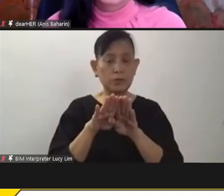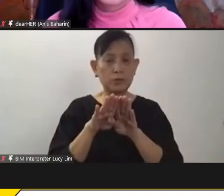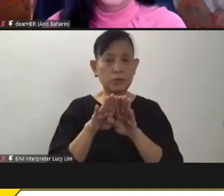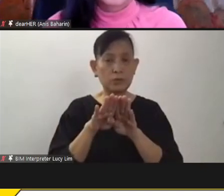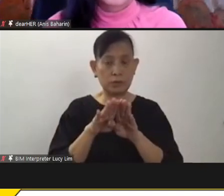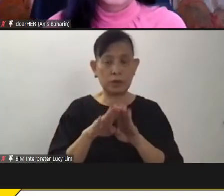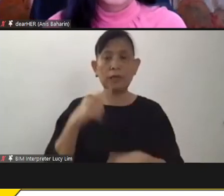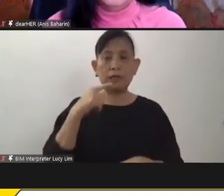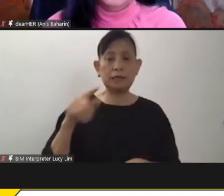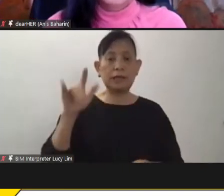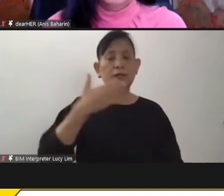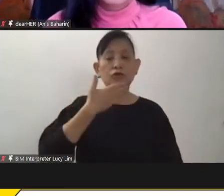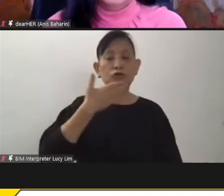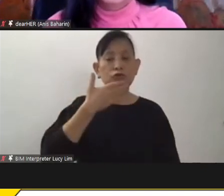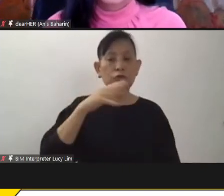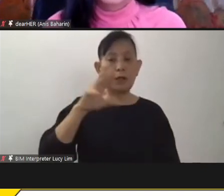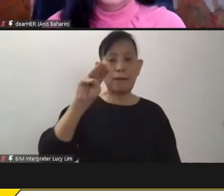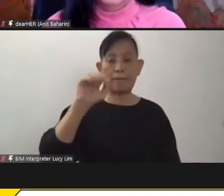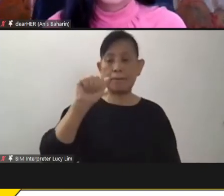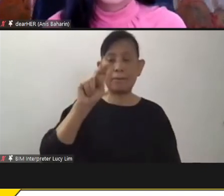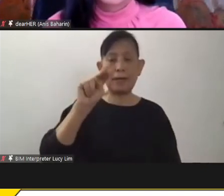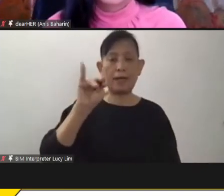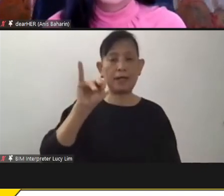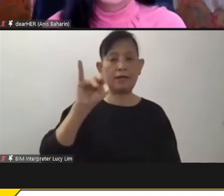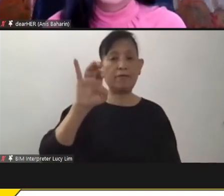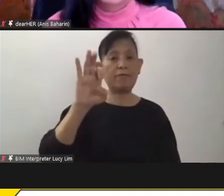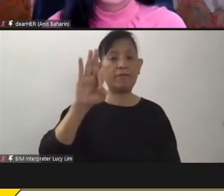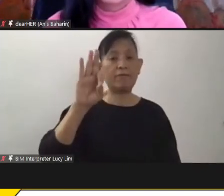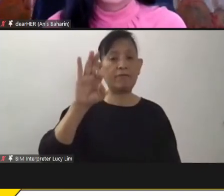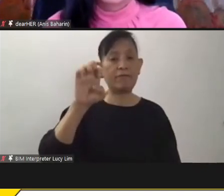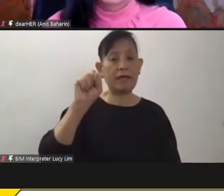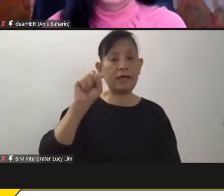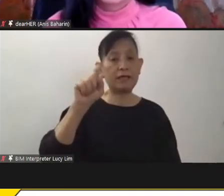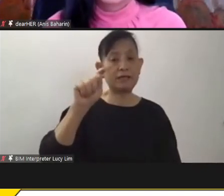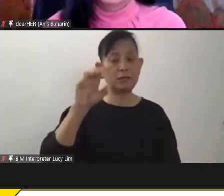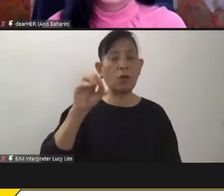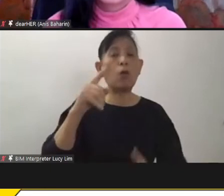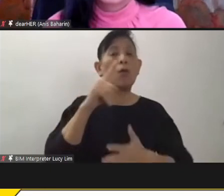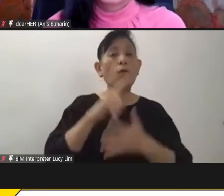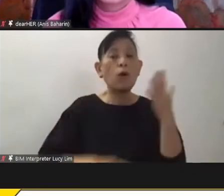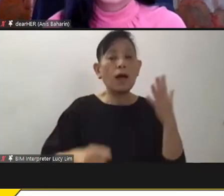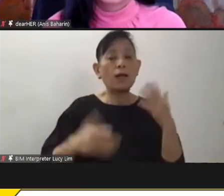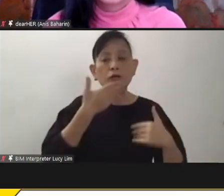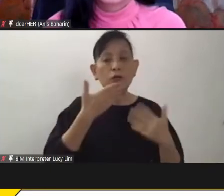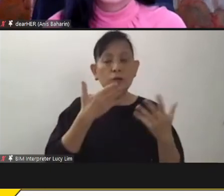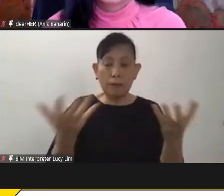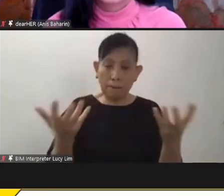youth manifesto, apa lagi Belia Mahu, I just want to go around to all speakers